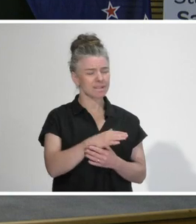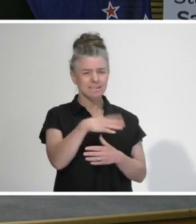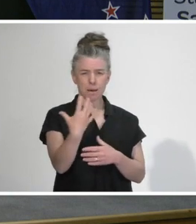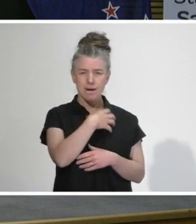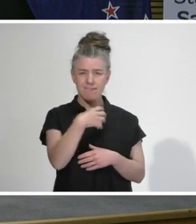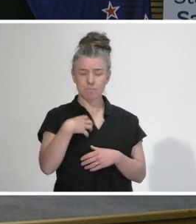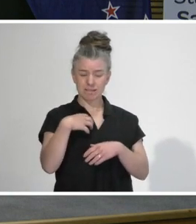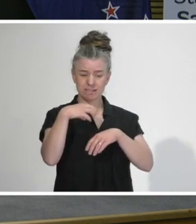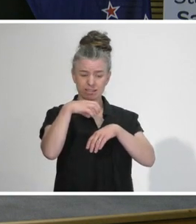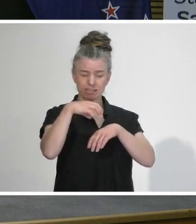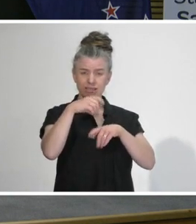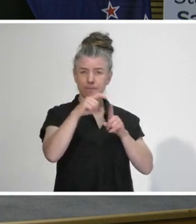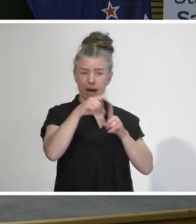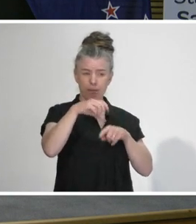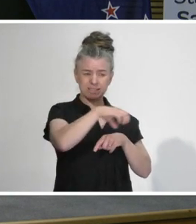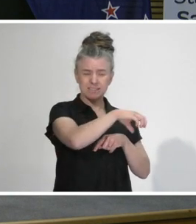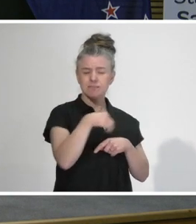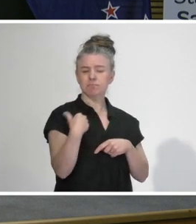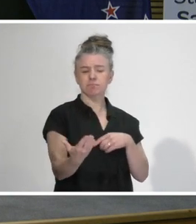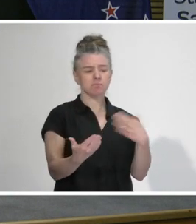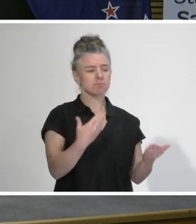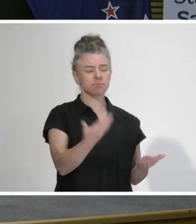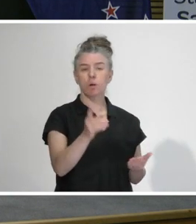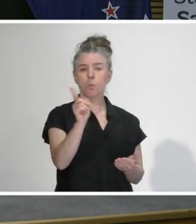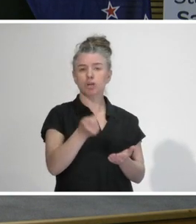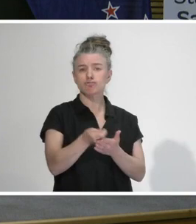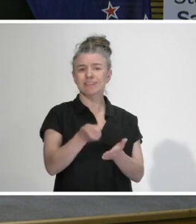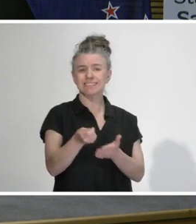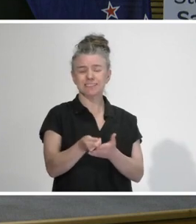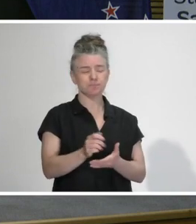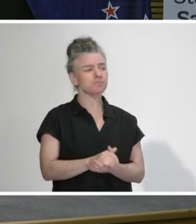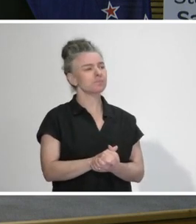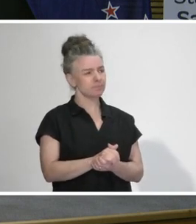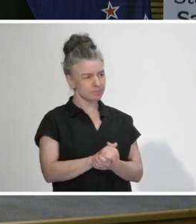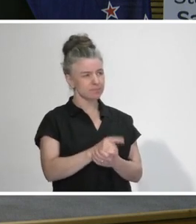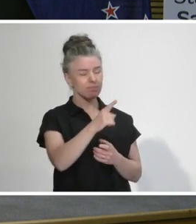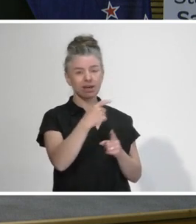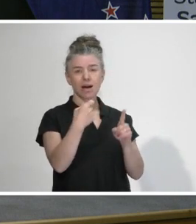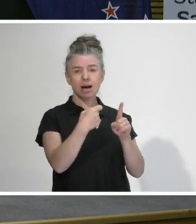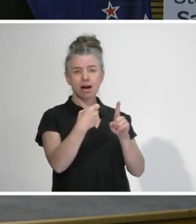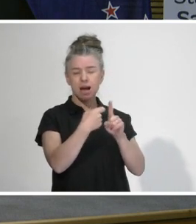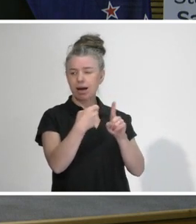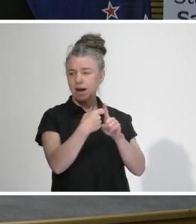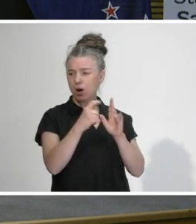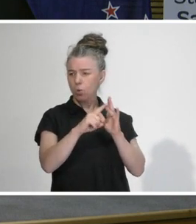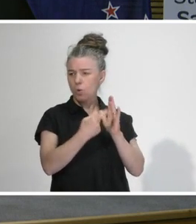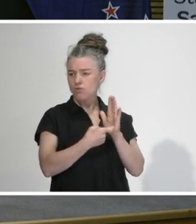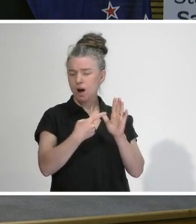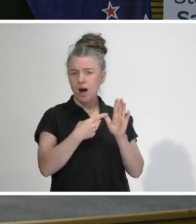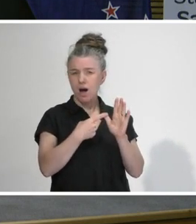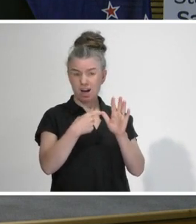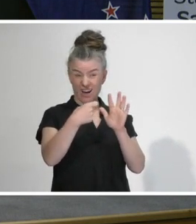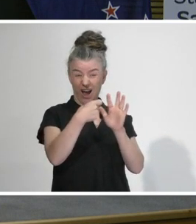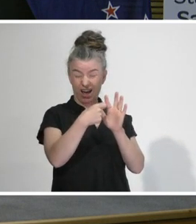collection. Is that what you'd call compassionate? What I will say on the issue of raised around Kāinga Ora, that was an error. That should never have